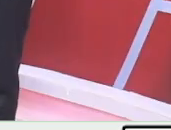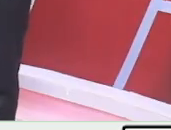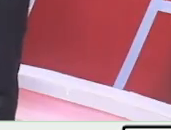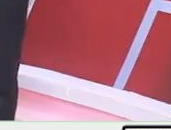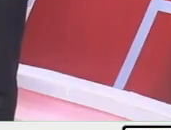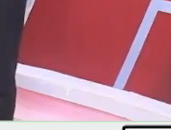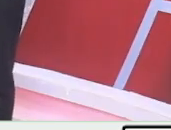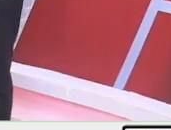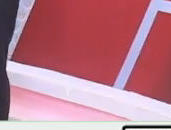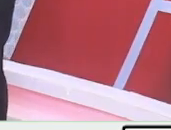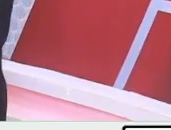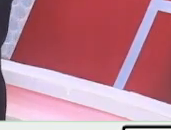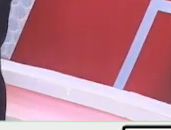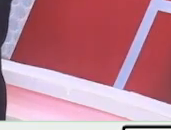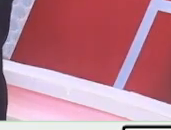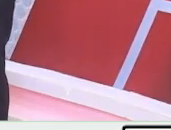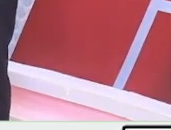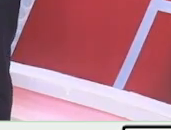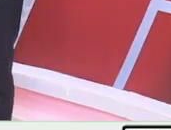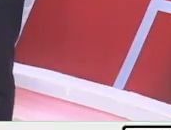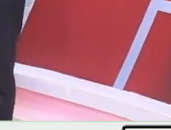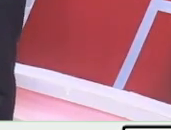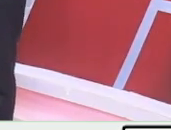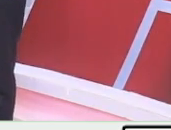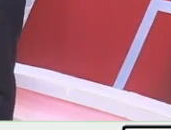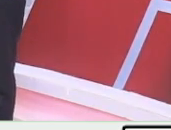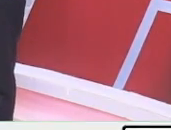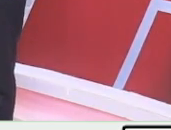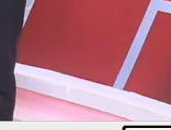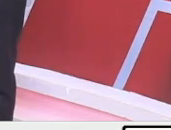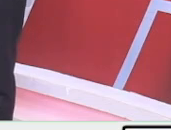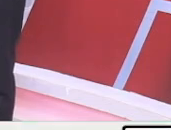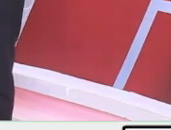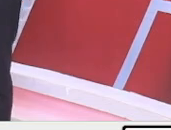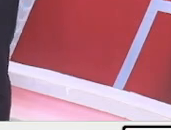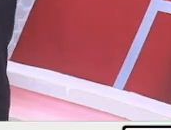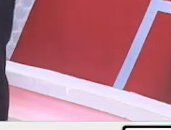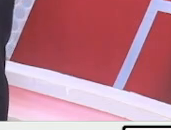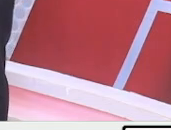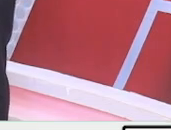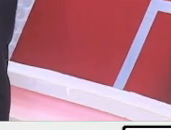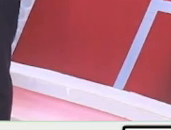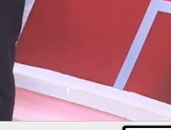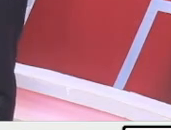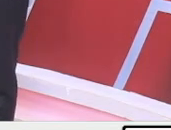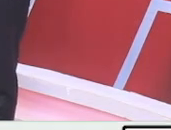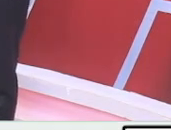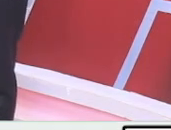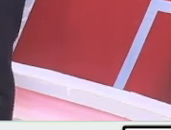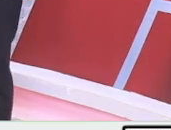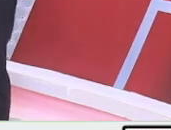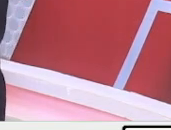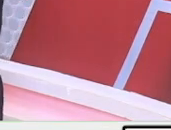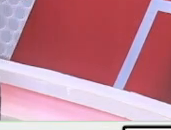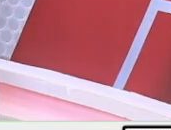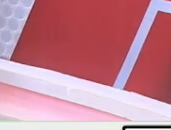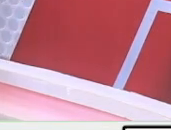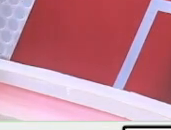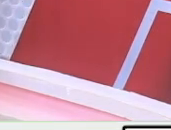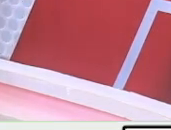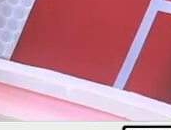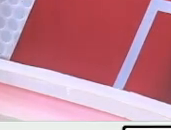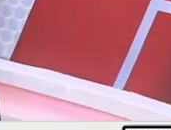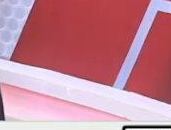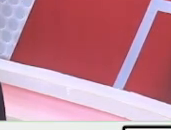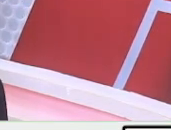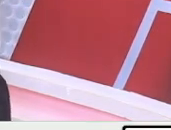whole session, we're going to craft a hypothetical brand, and we're going to walk through it. So, my name is Stanley Nyaringita. So, I'm